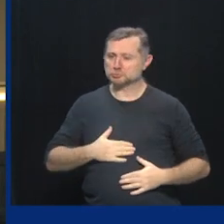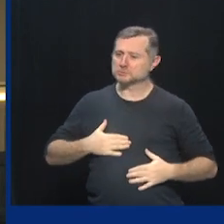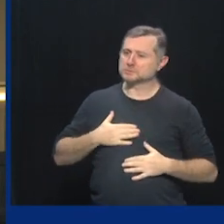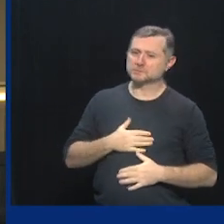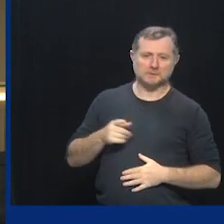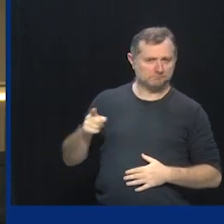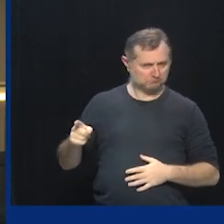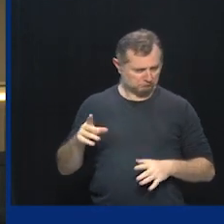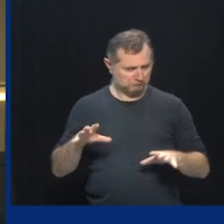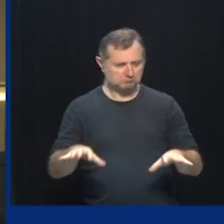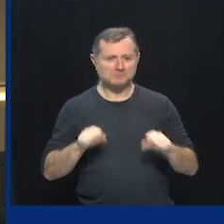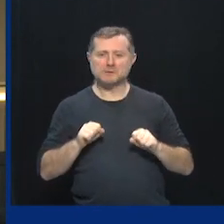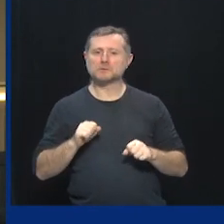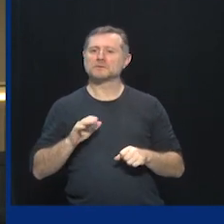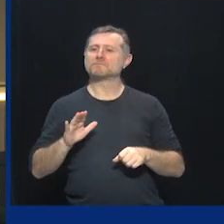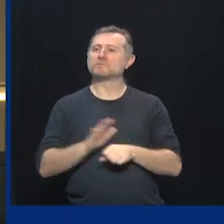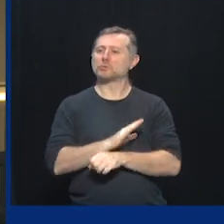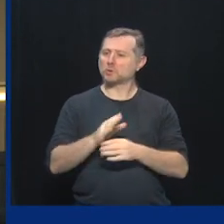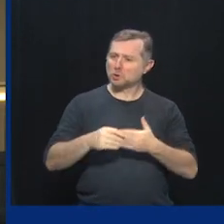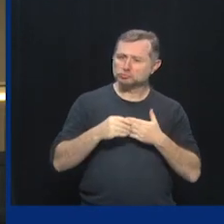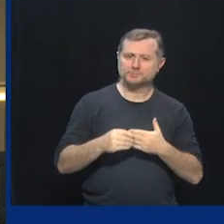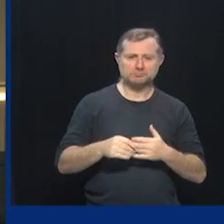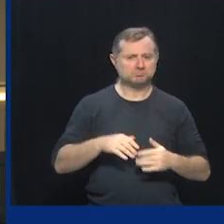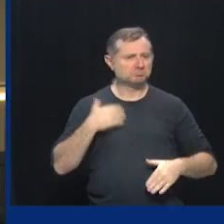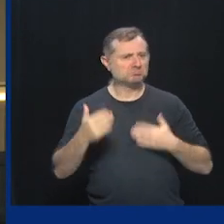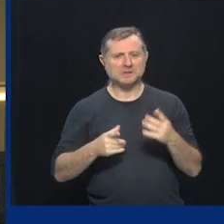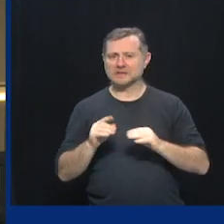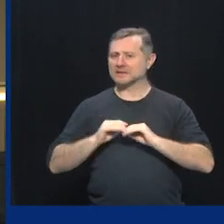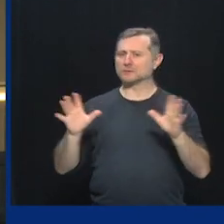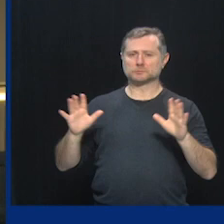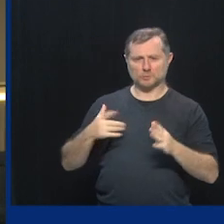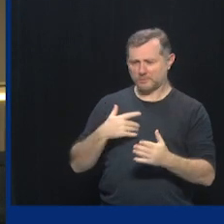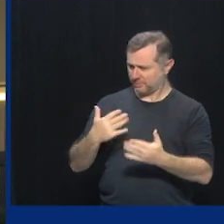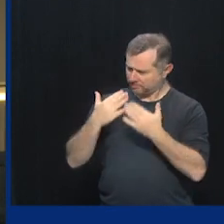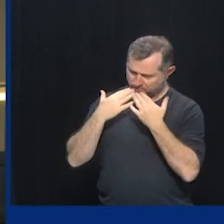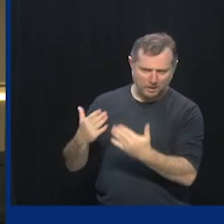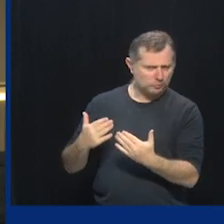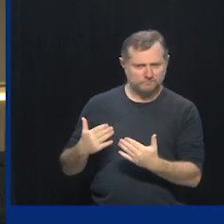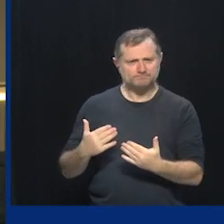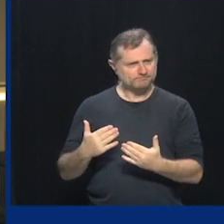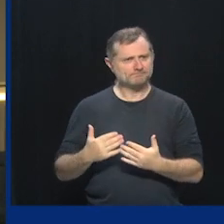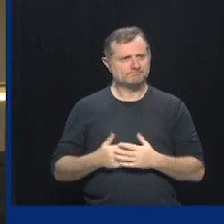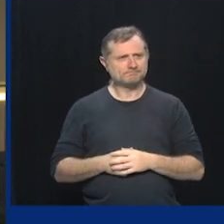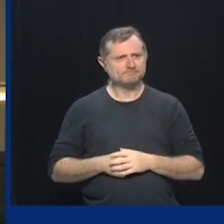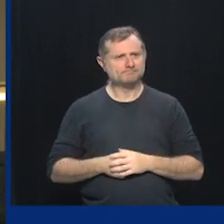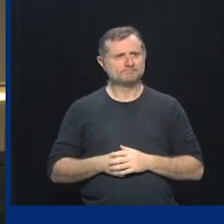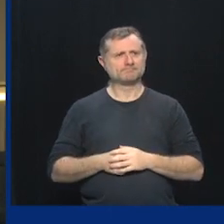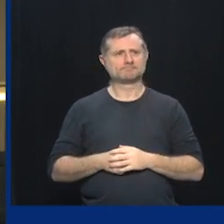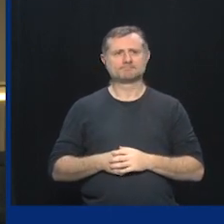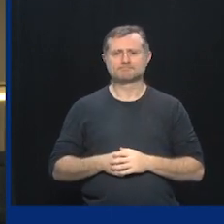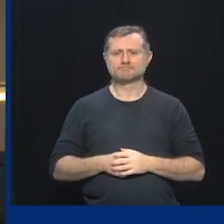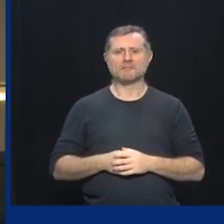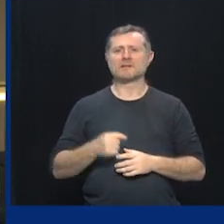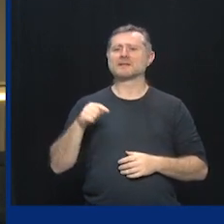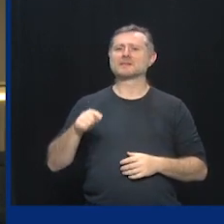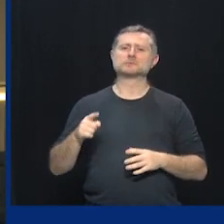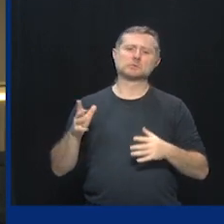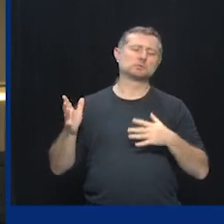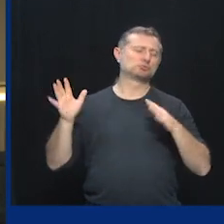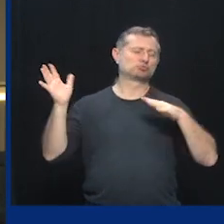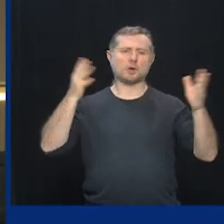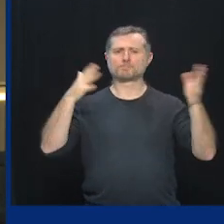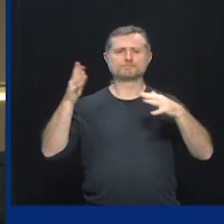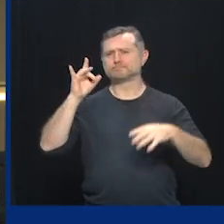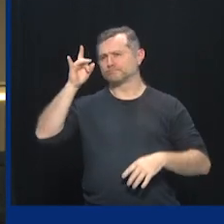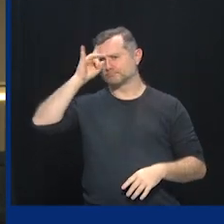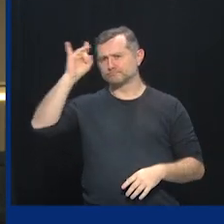leadership, decisive, strong leadership, and we thank you for that. This was a terrible storm, there's no doubt about it.